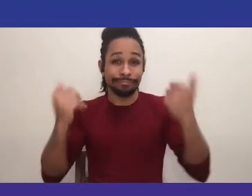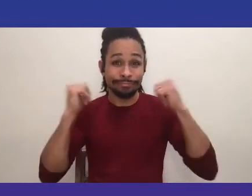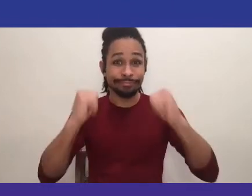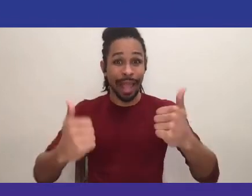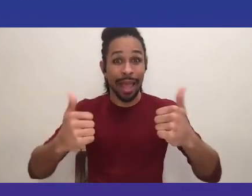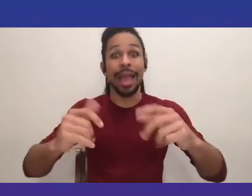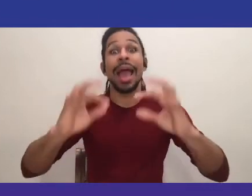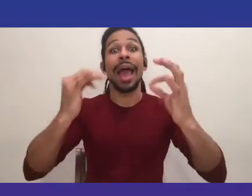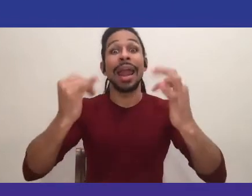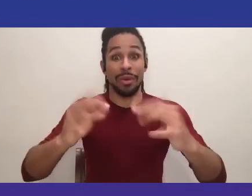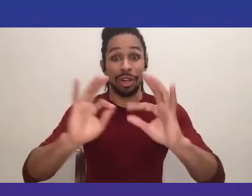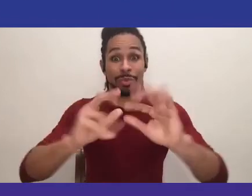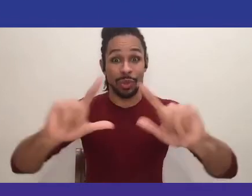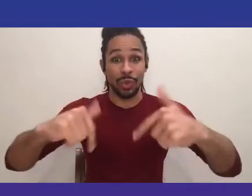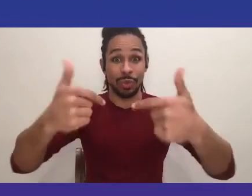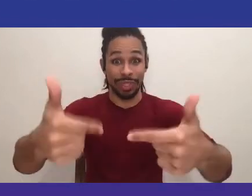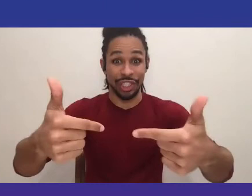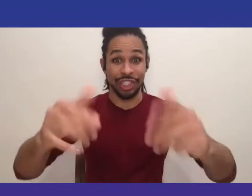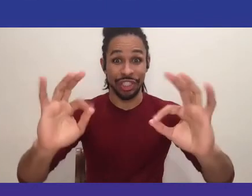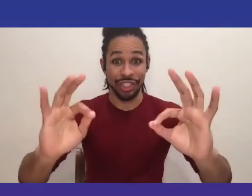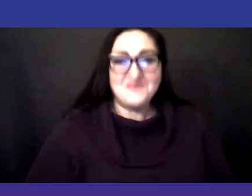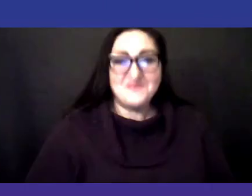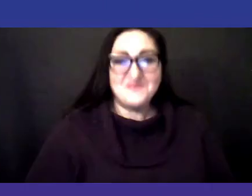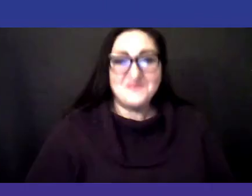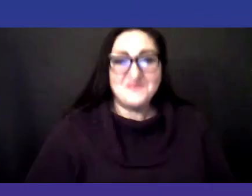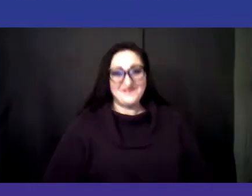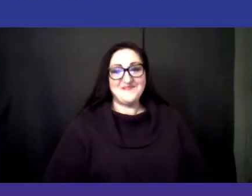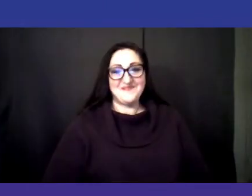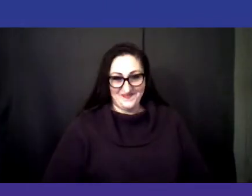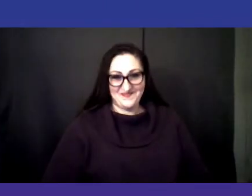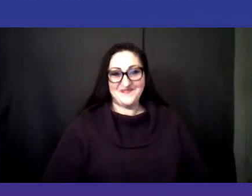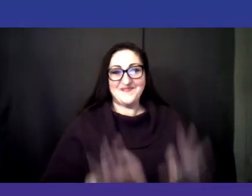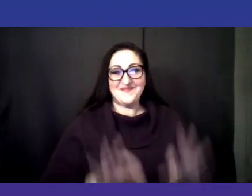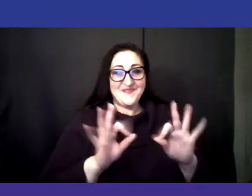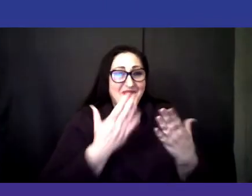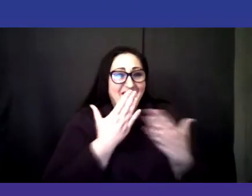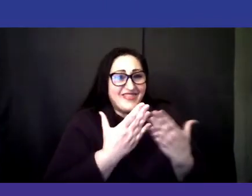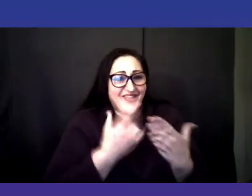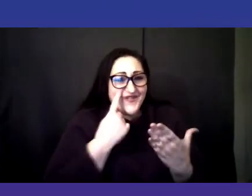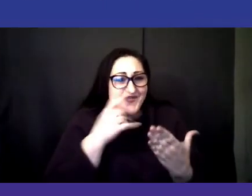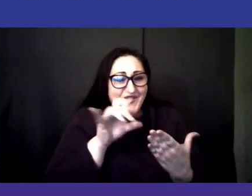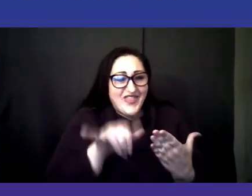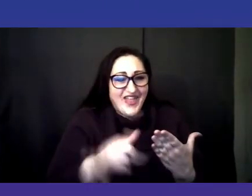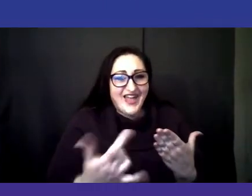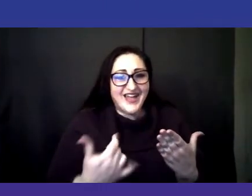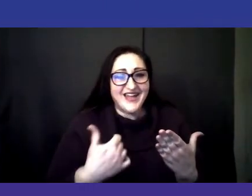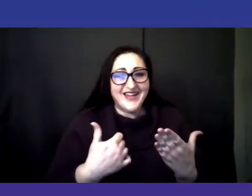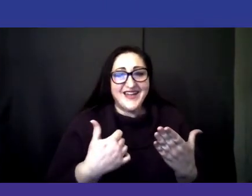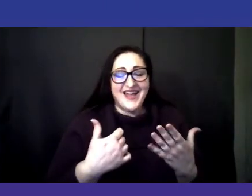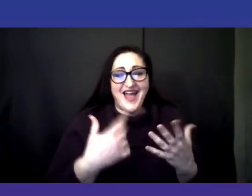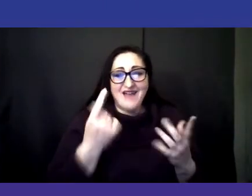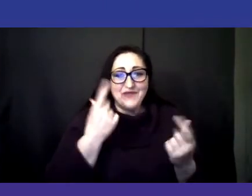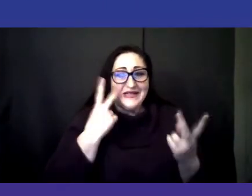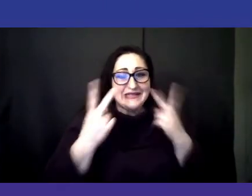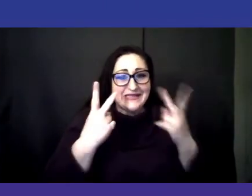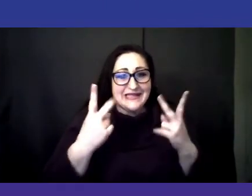Thank you for that, and for making sure that you are seen and spoken about in the way